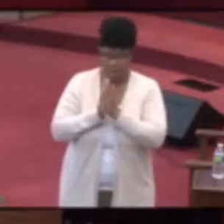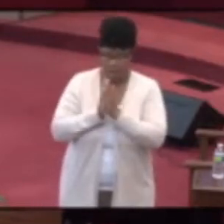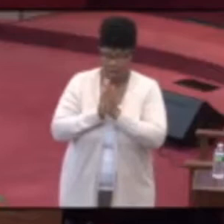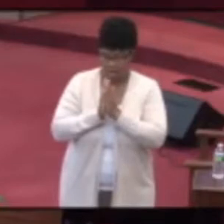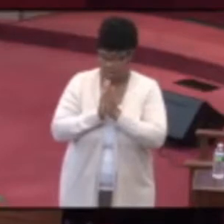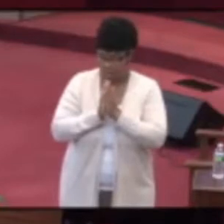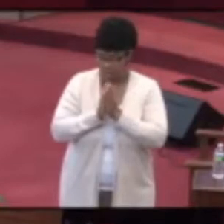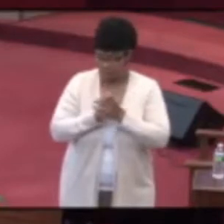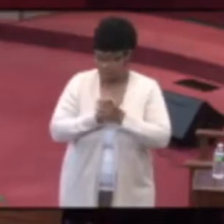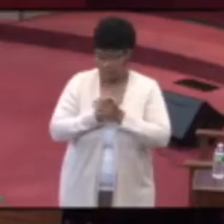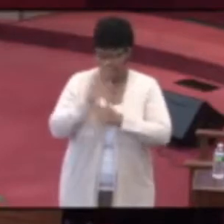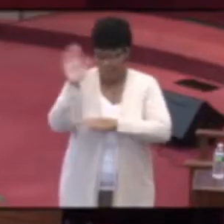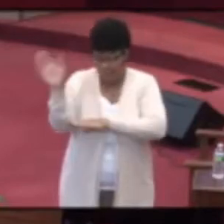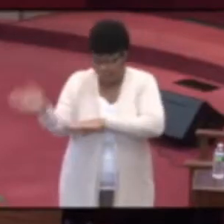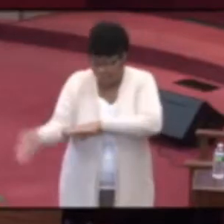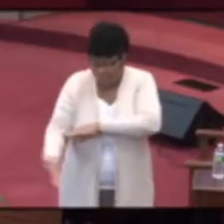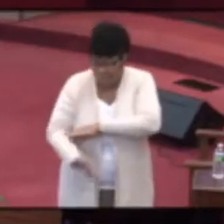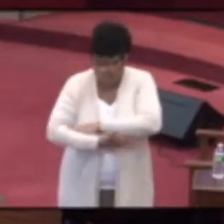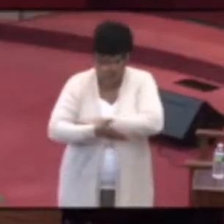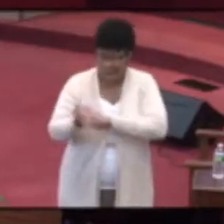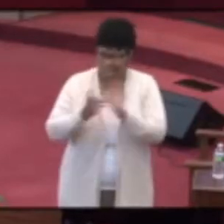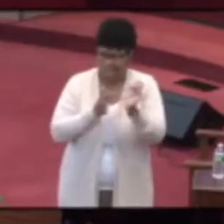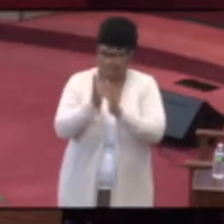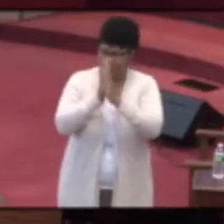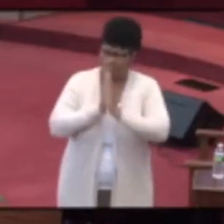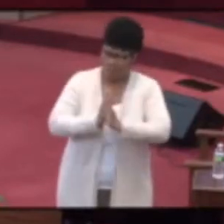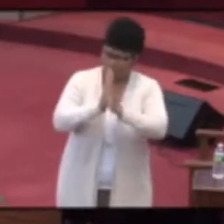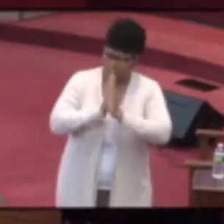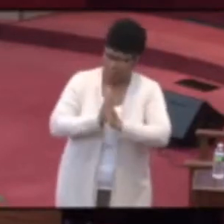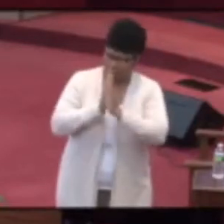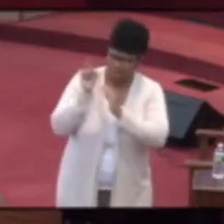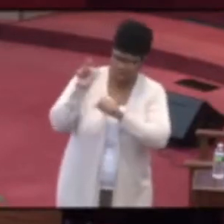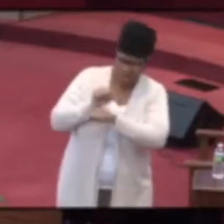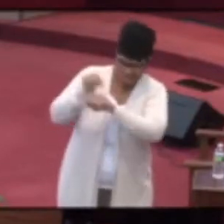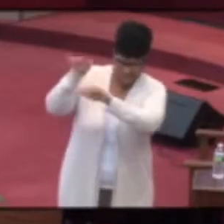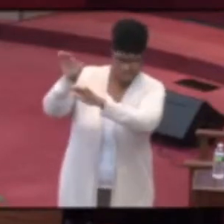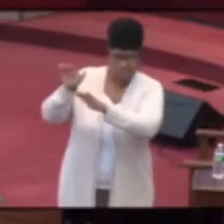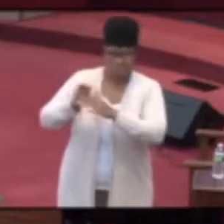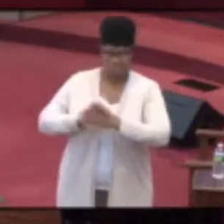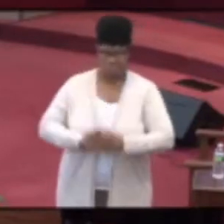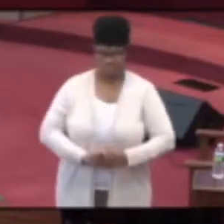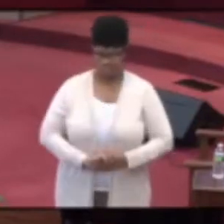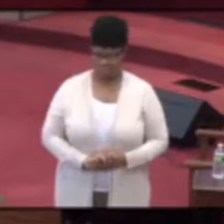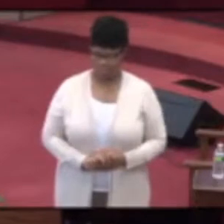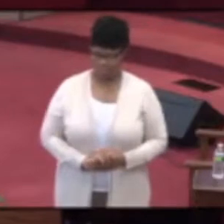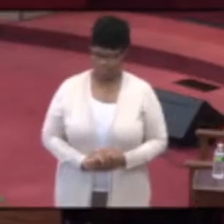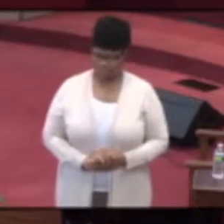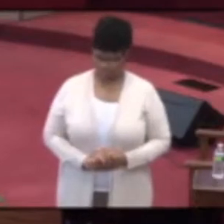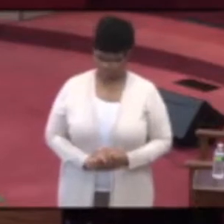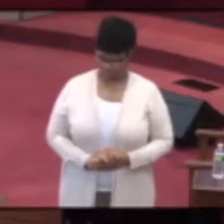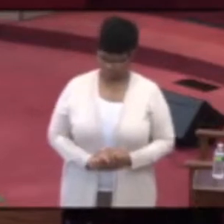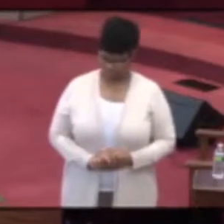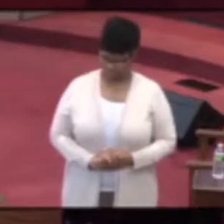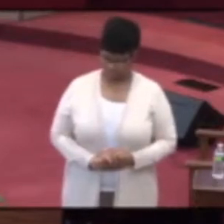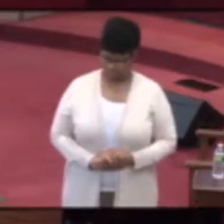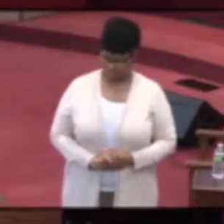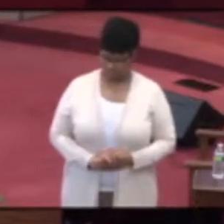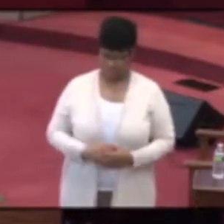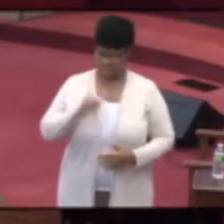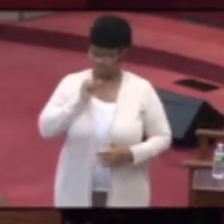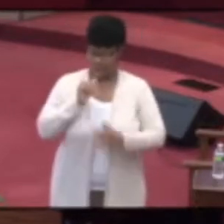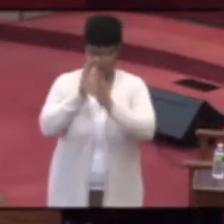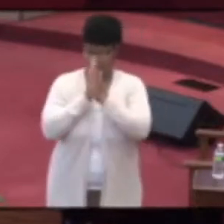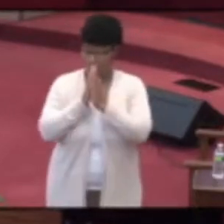stretched all night long on the mountainside. I mean, after all, you don't sit in